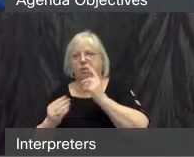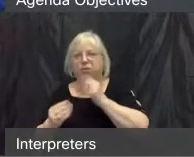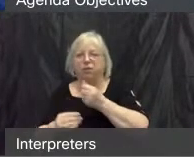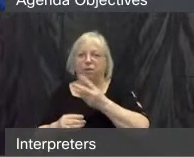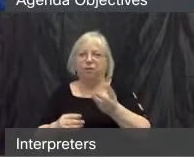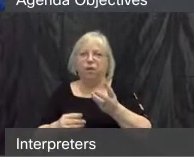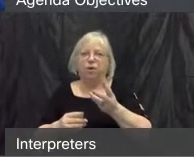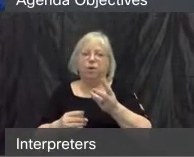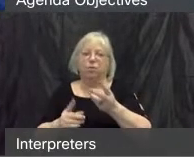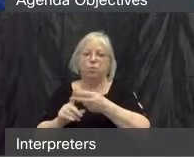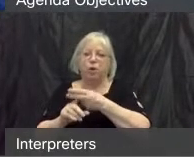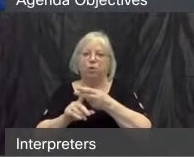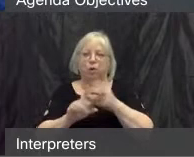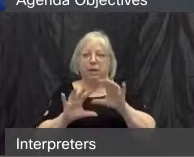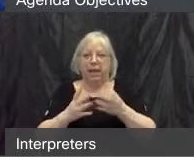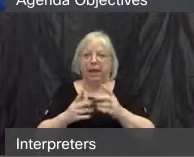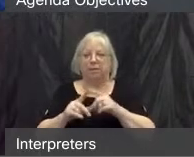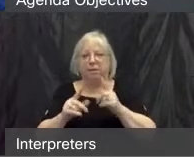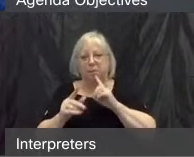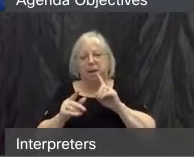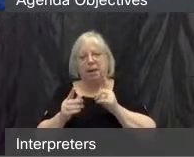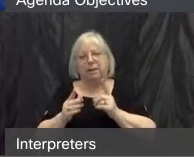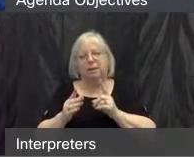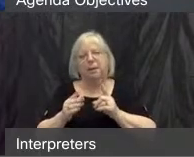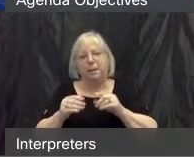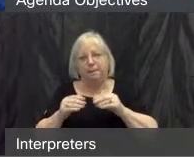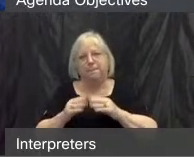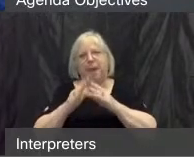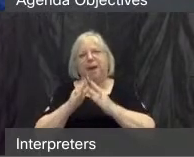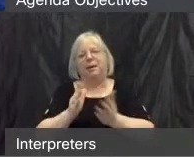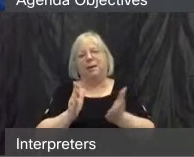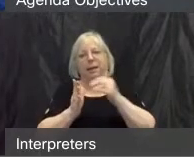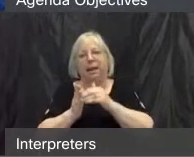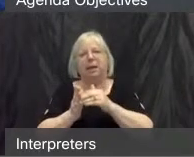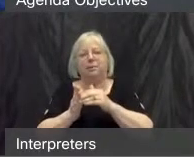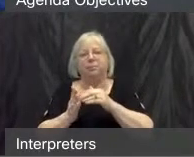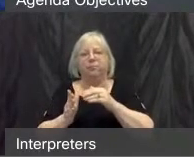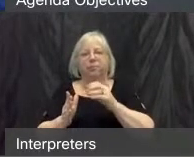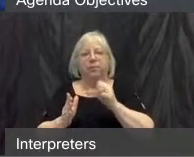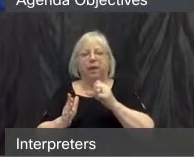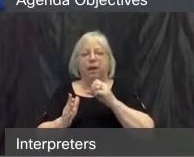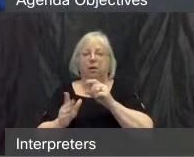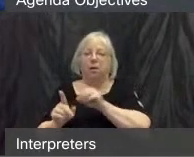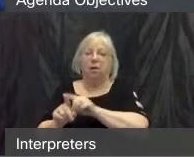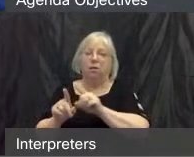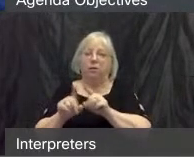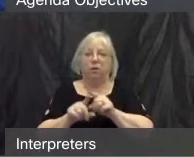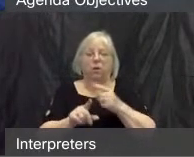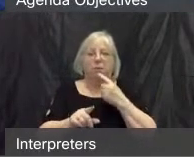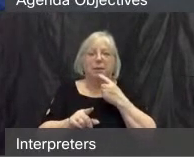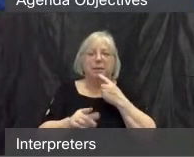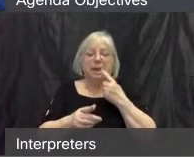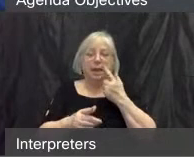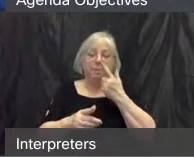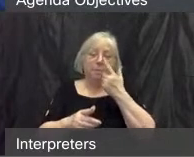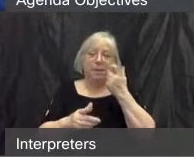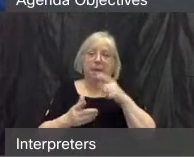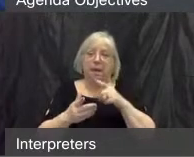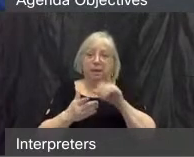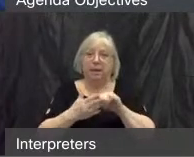it's back and or in place. And the other thing I would also say besides that